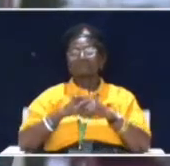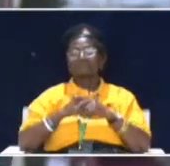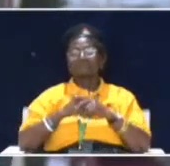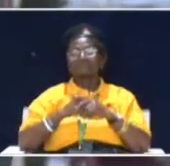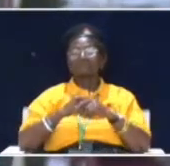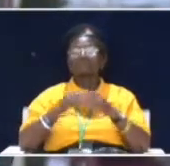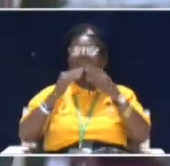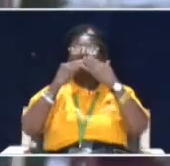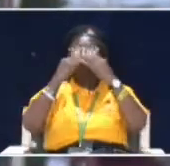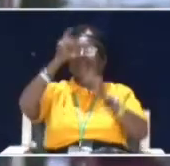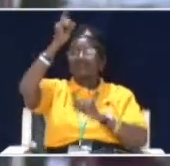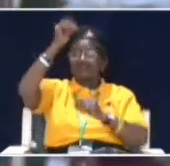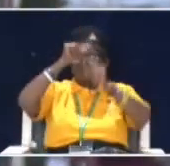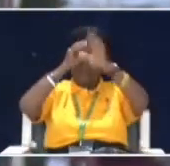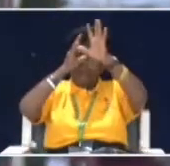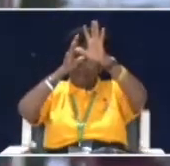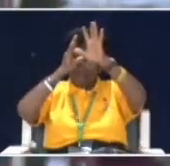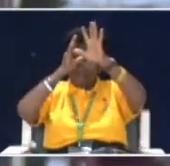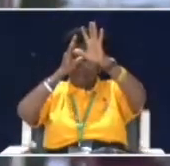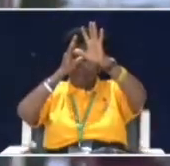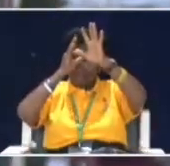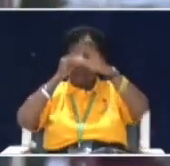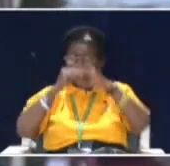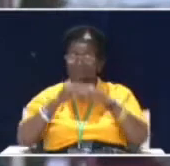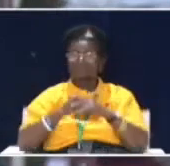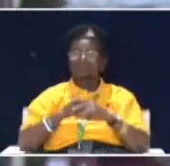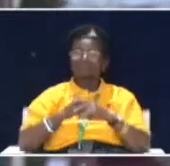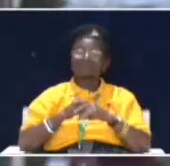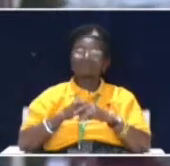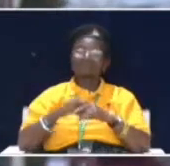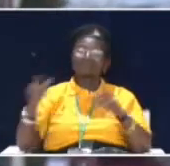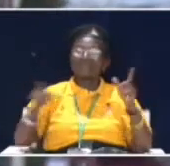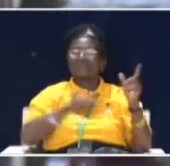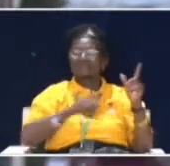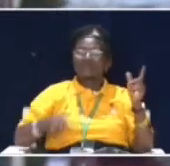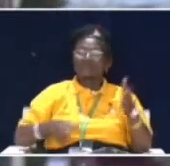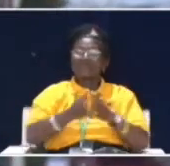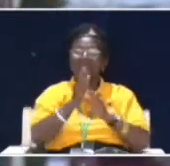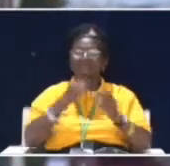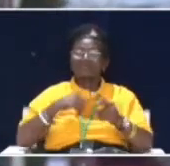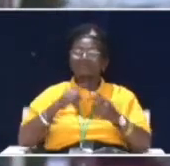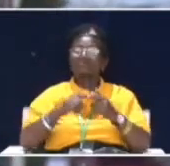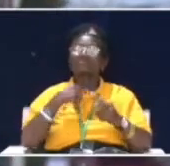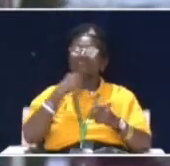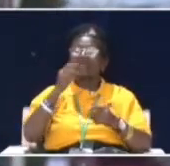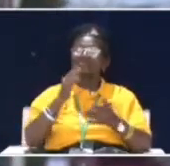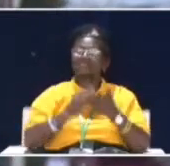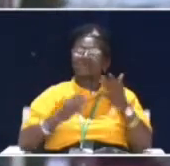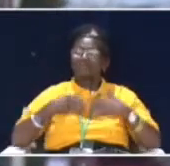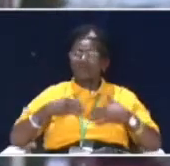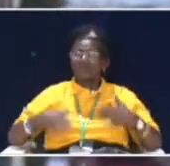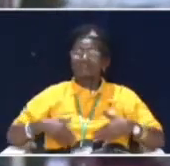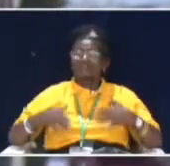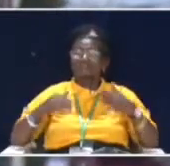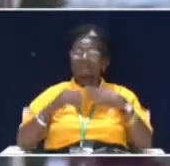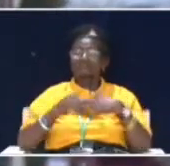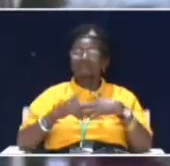Thank you, Daddy. Daddy, I share. The Lord asked me to tell somebody. Oluwa ni ki n so fun